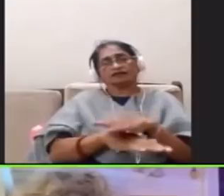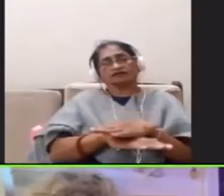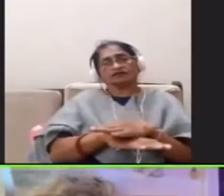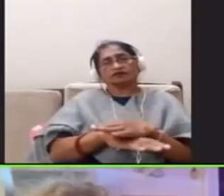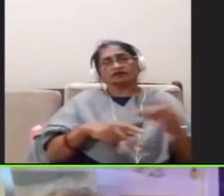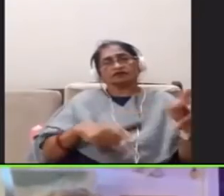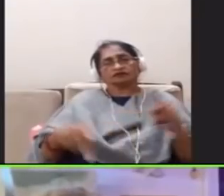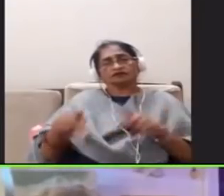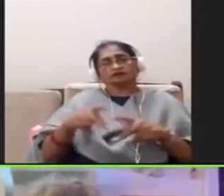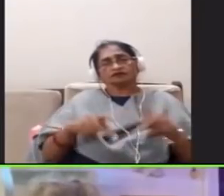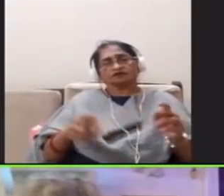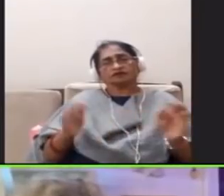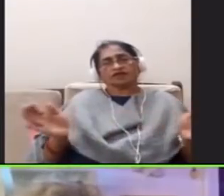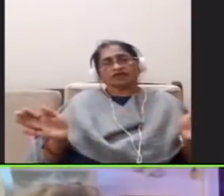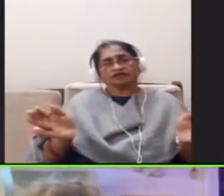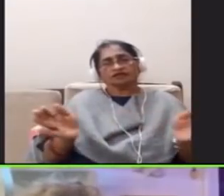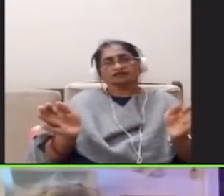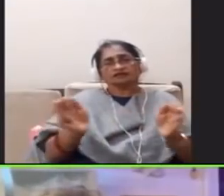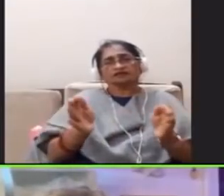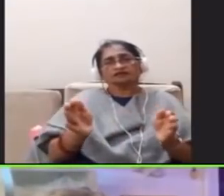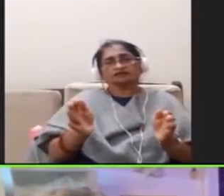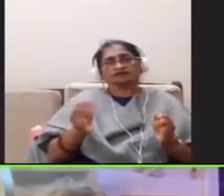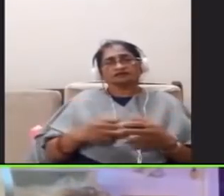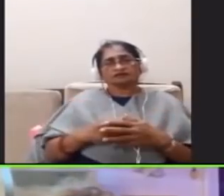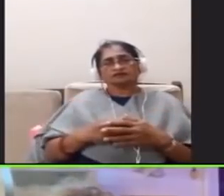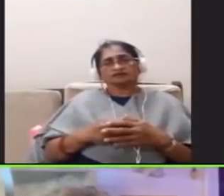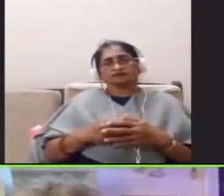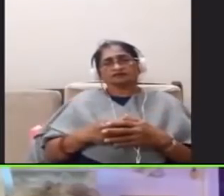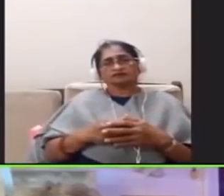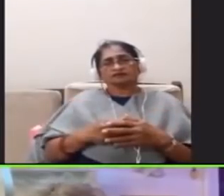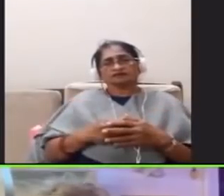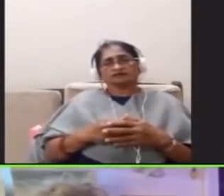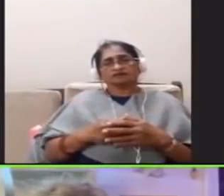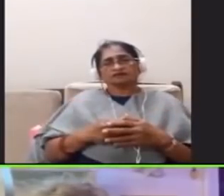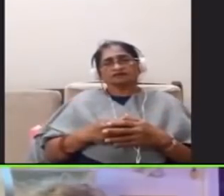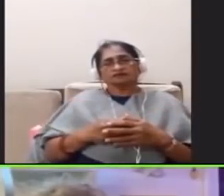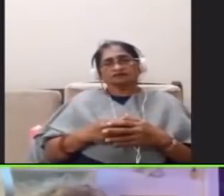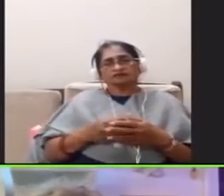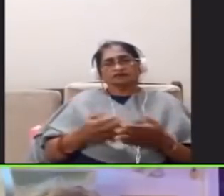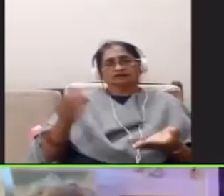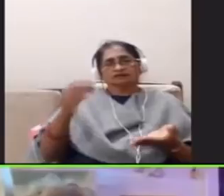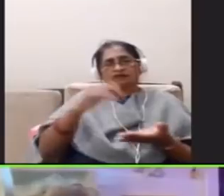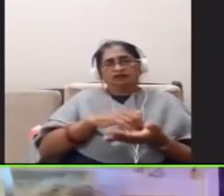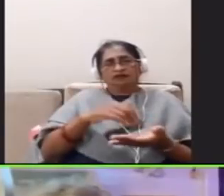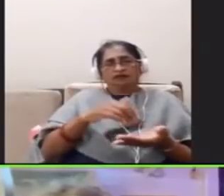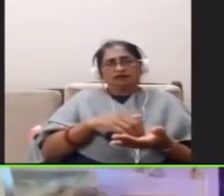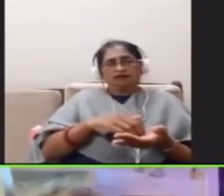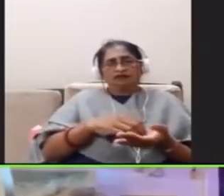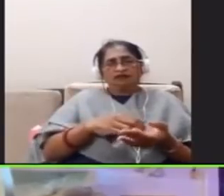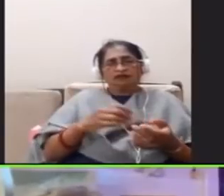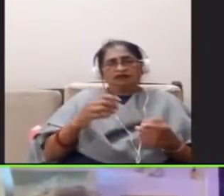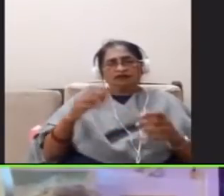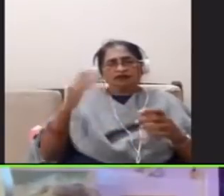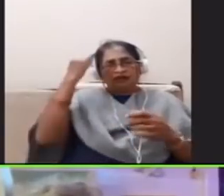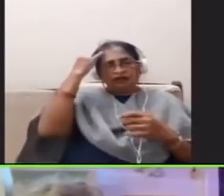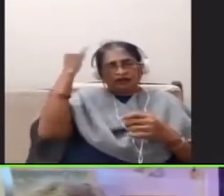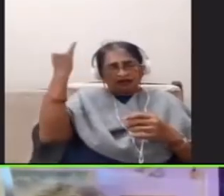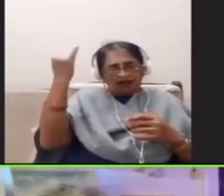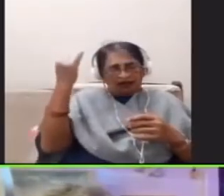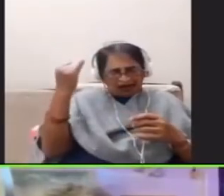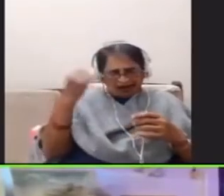actually encourage them to be mentored, again, what a fantastic idea. Somebody like me in the